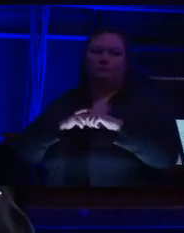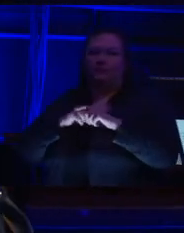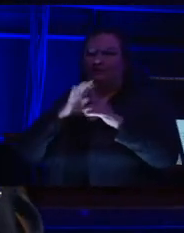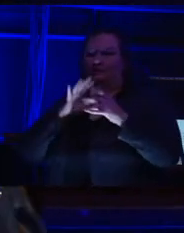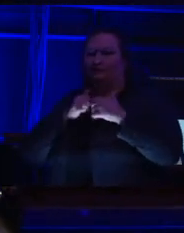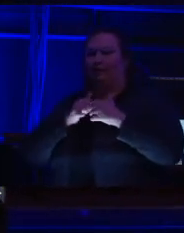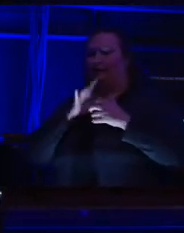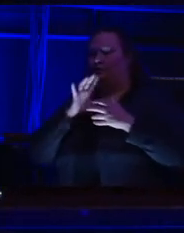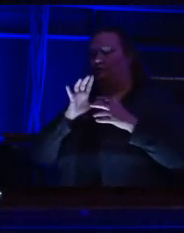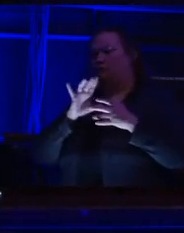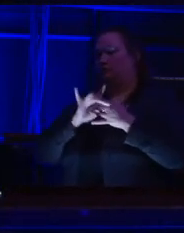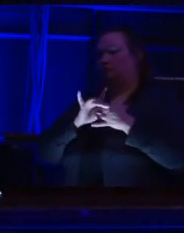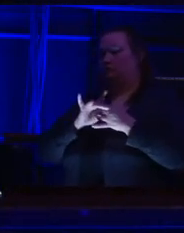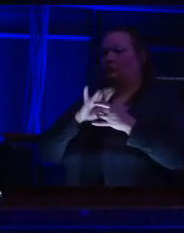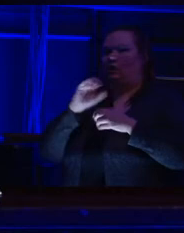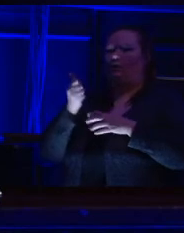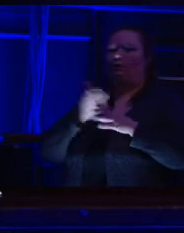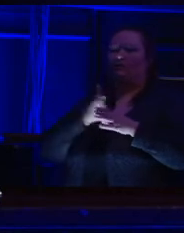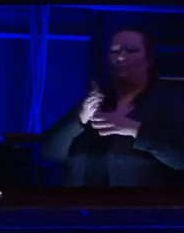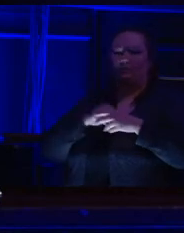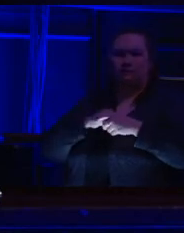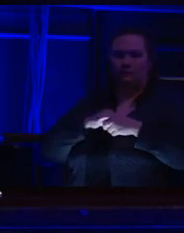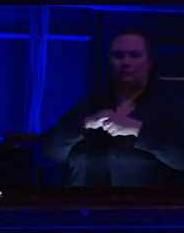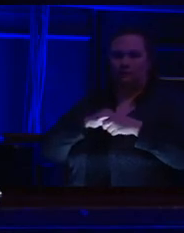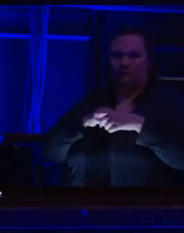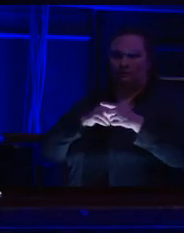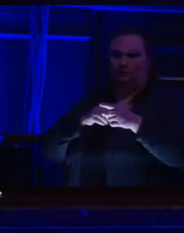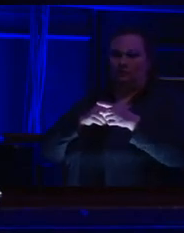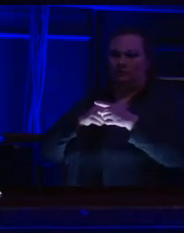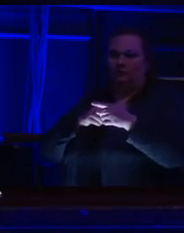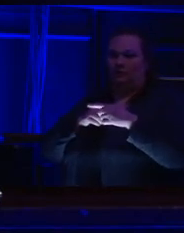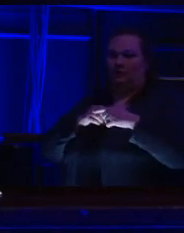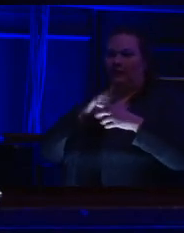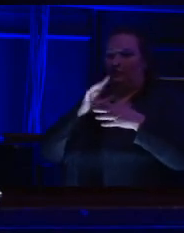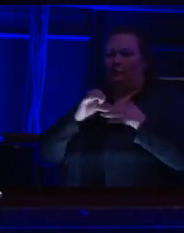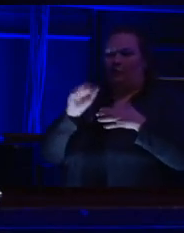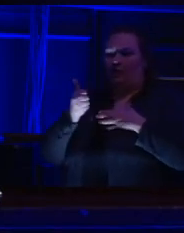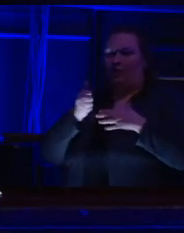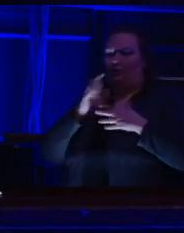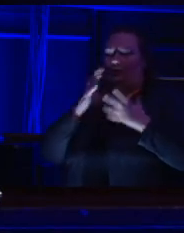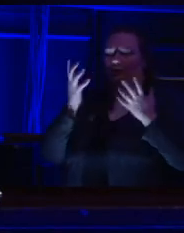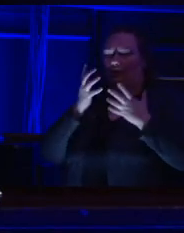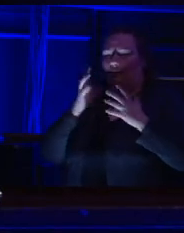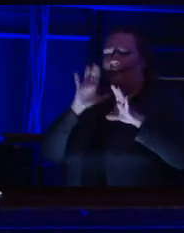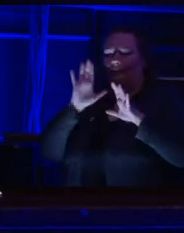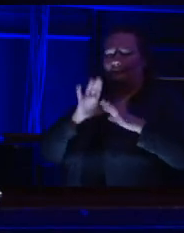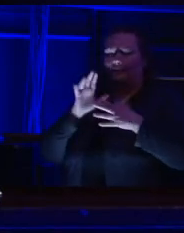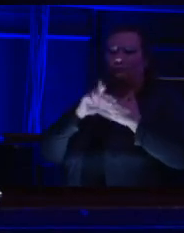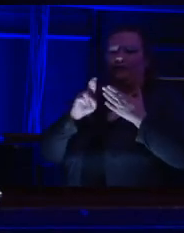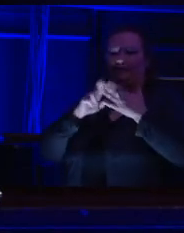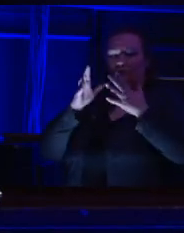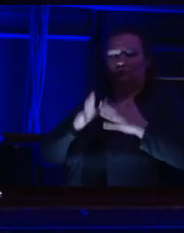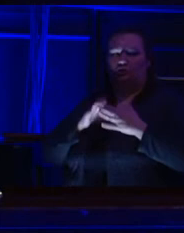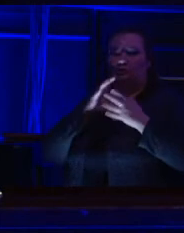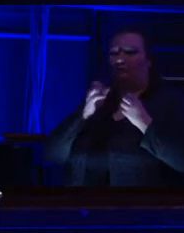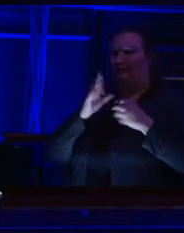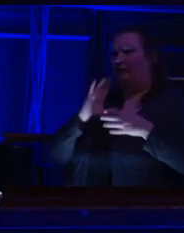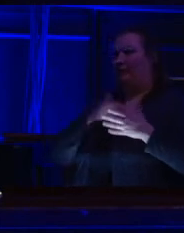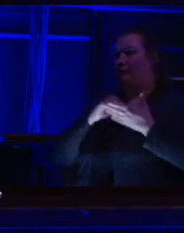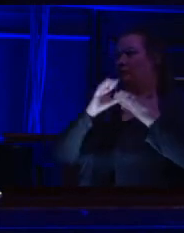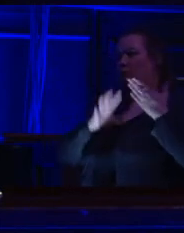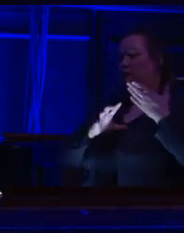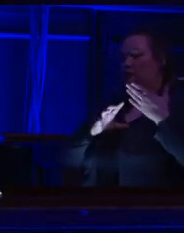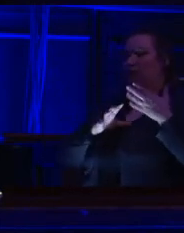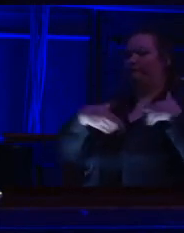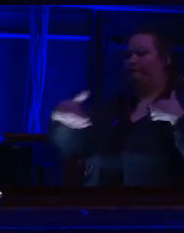many other disciplines. It drew other outstanding researchers, even as many of our students went